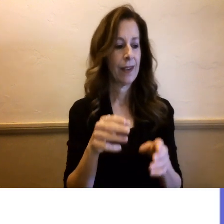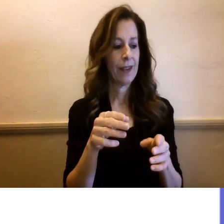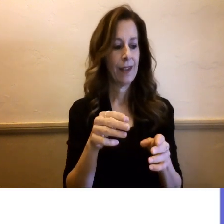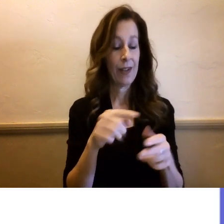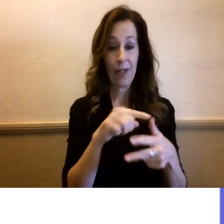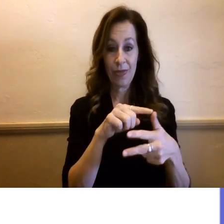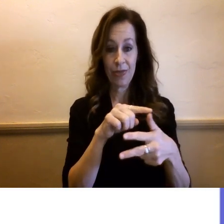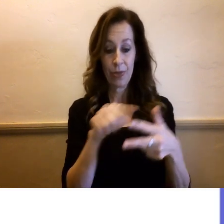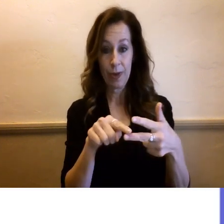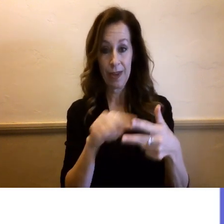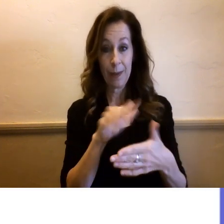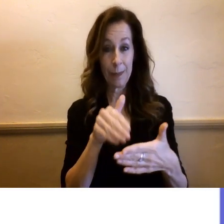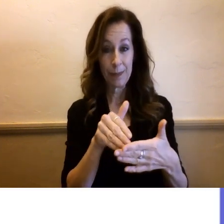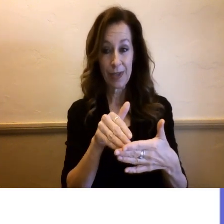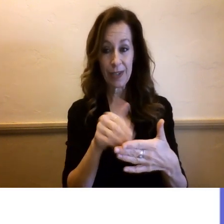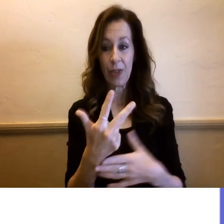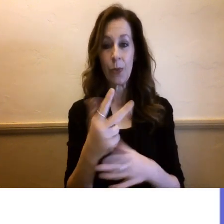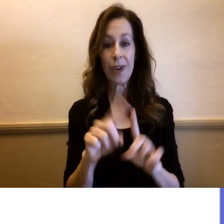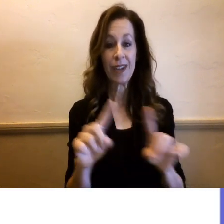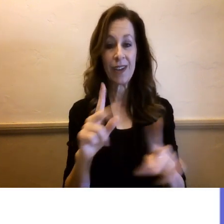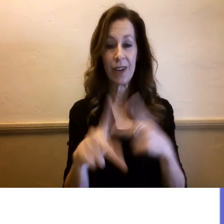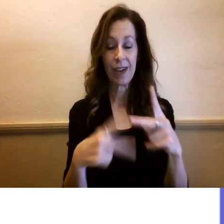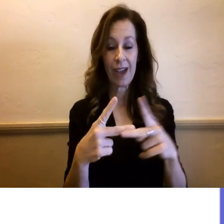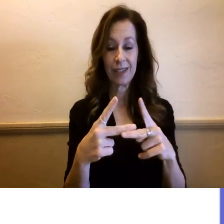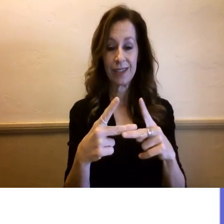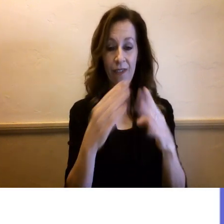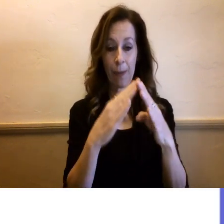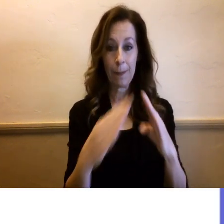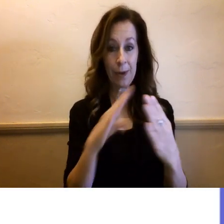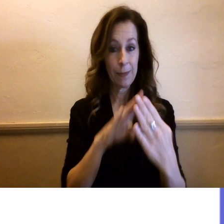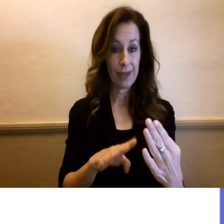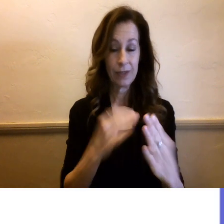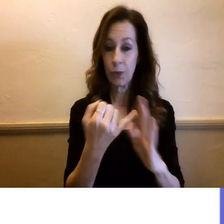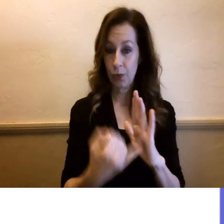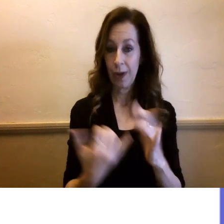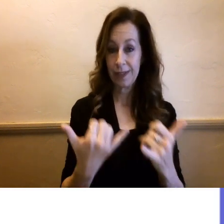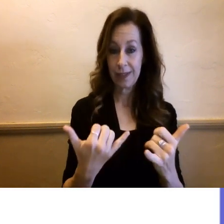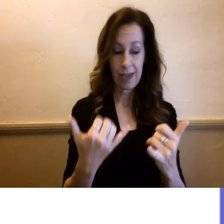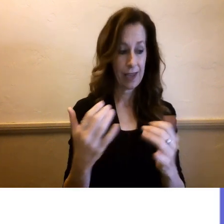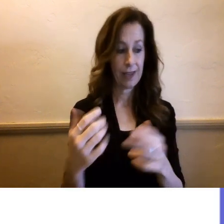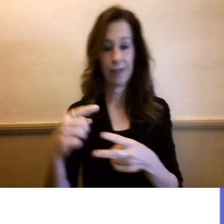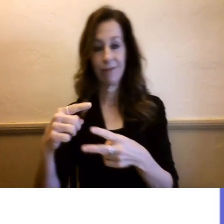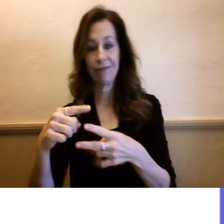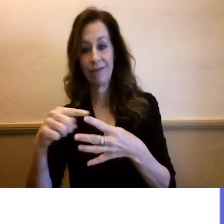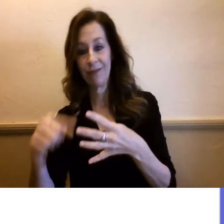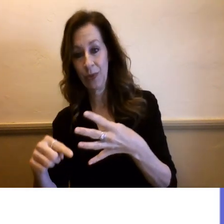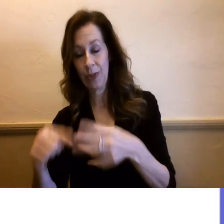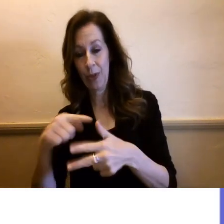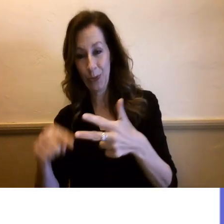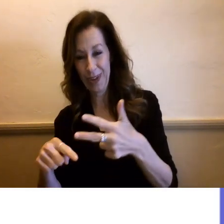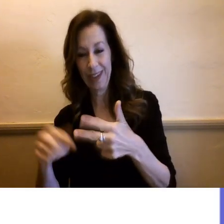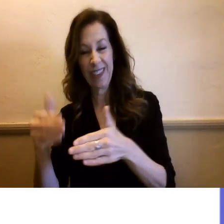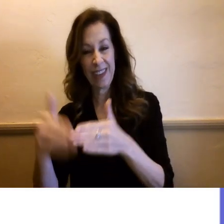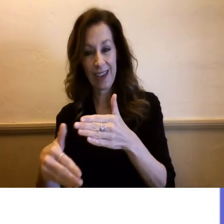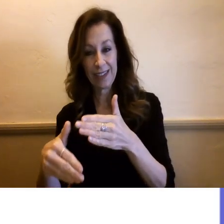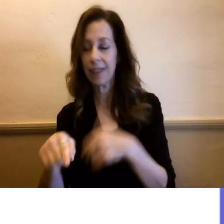right here, these are the 3 different types of pyramids we're going to be drawing today. And these 3 right